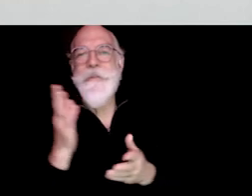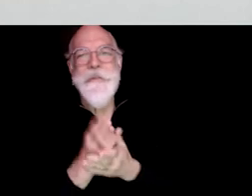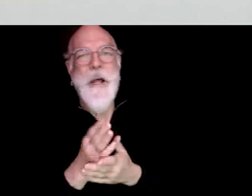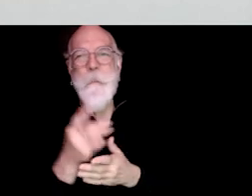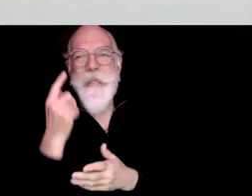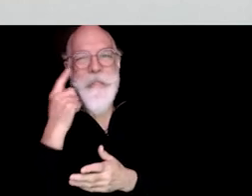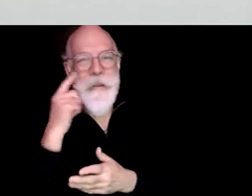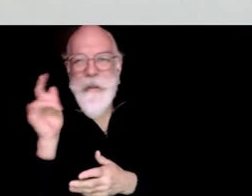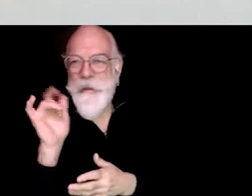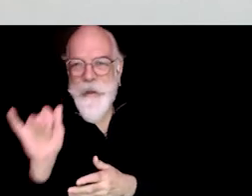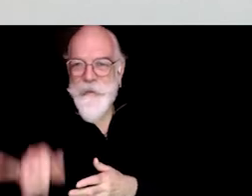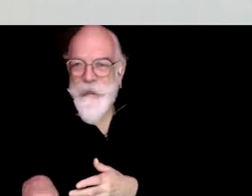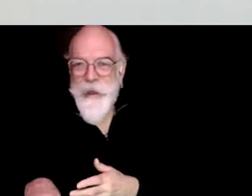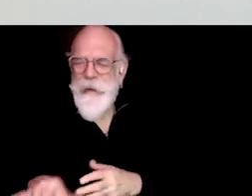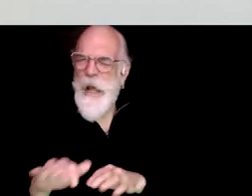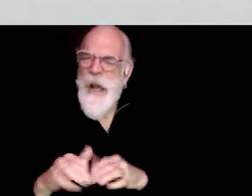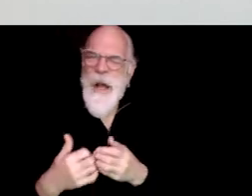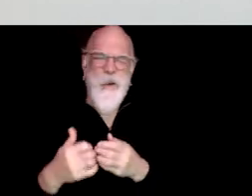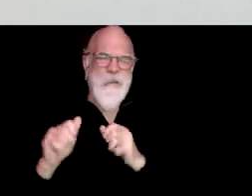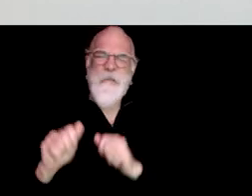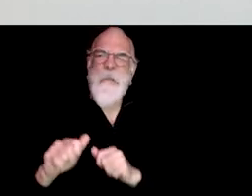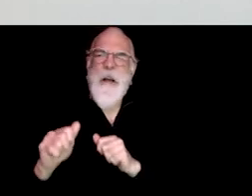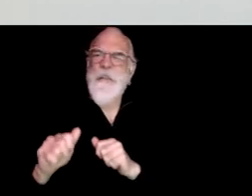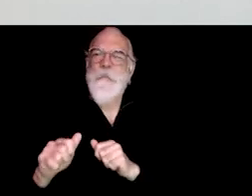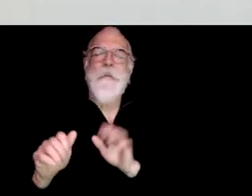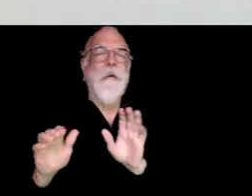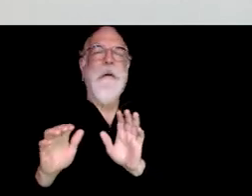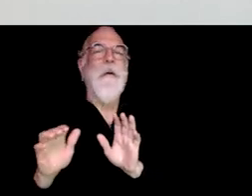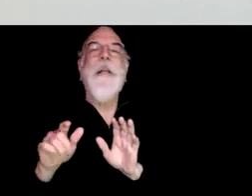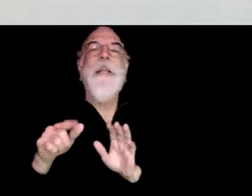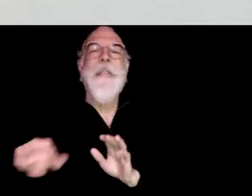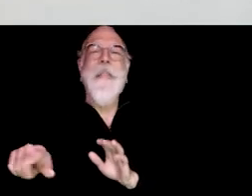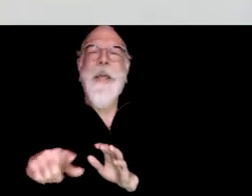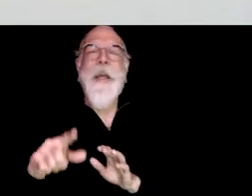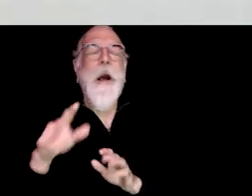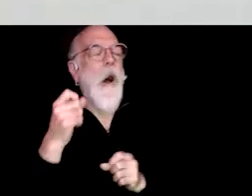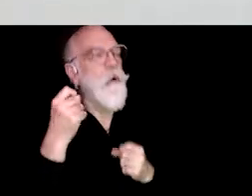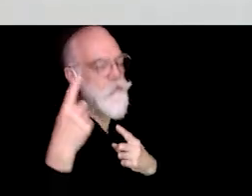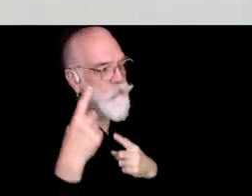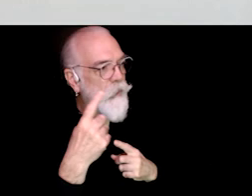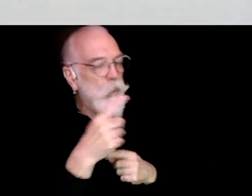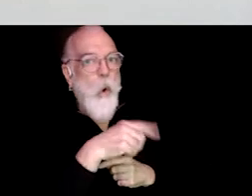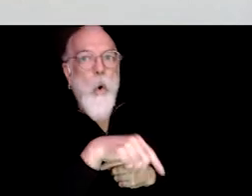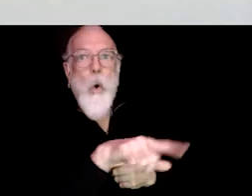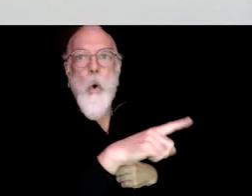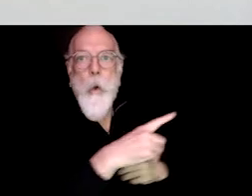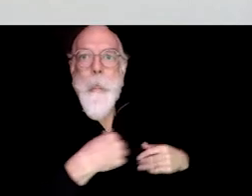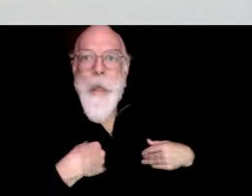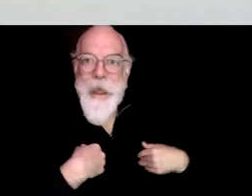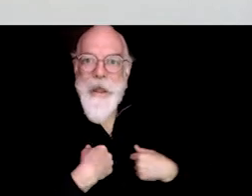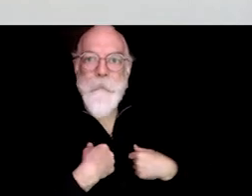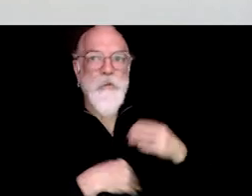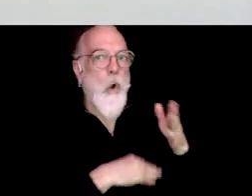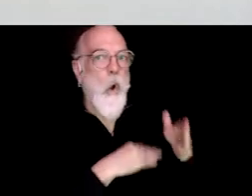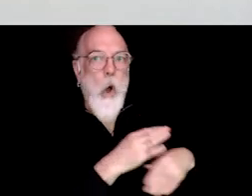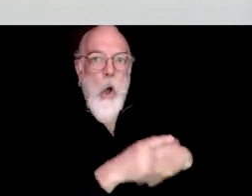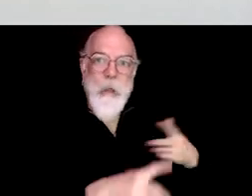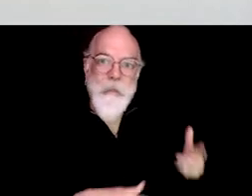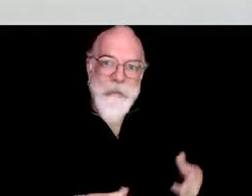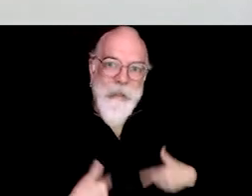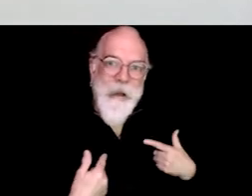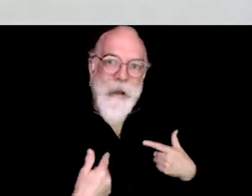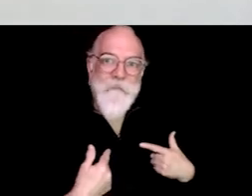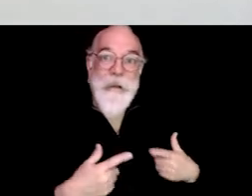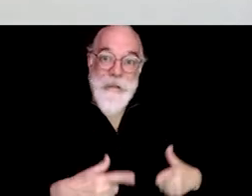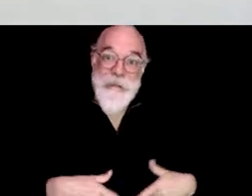be if everybody kind of had this way of relating to animals as being all alive and that life